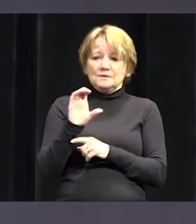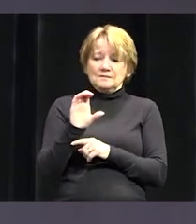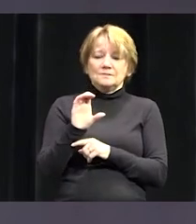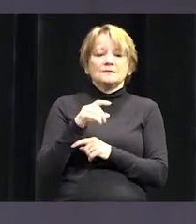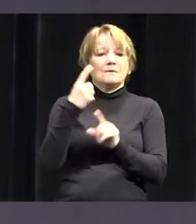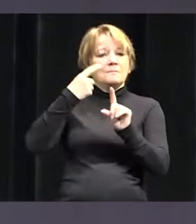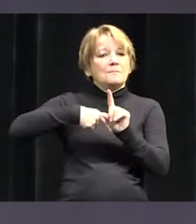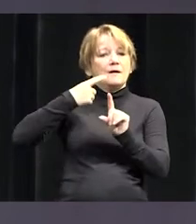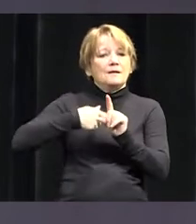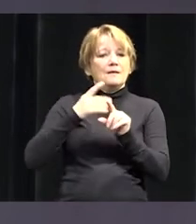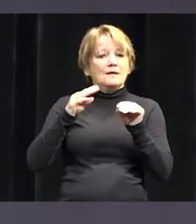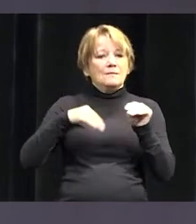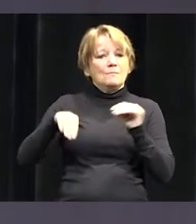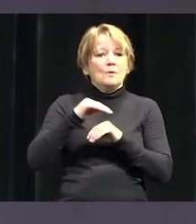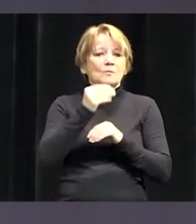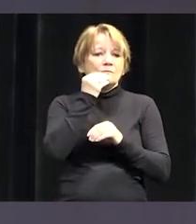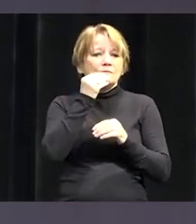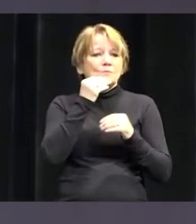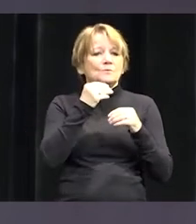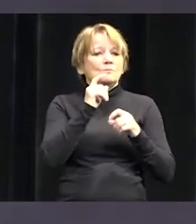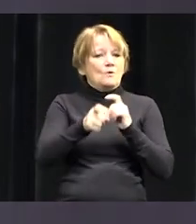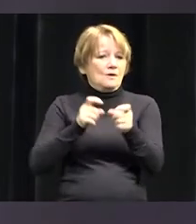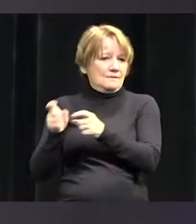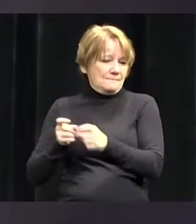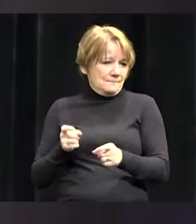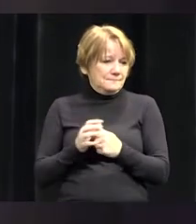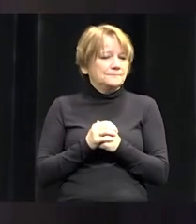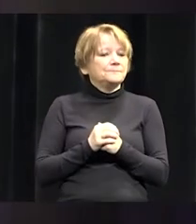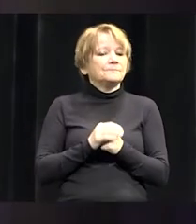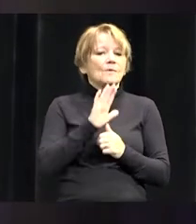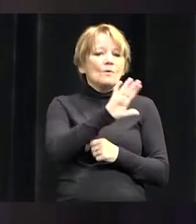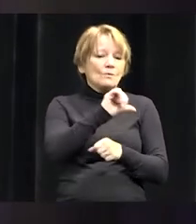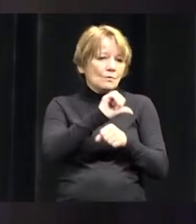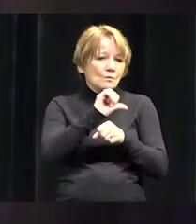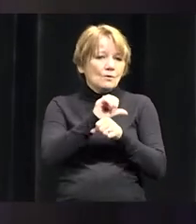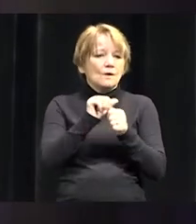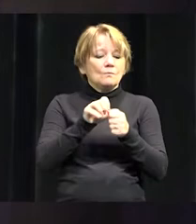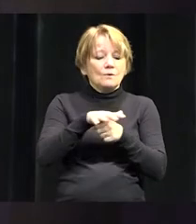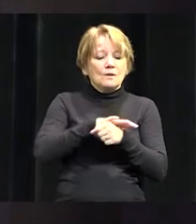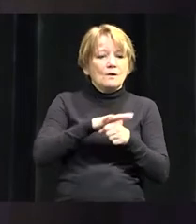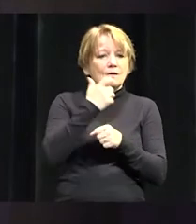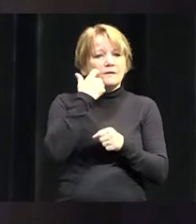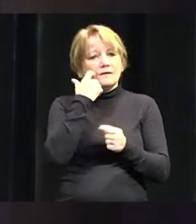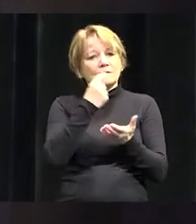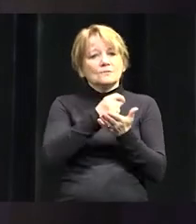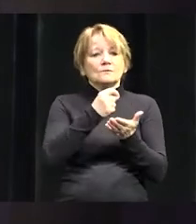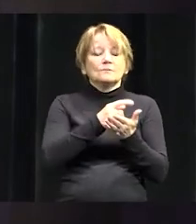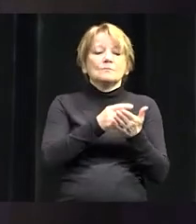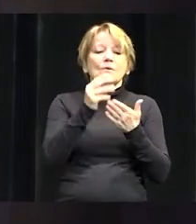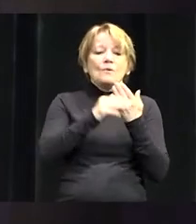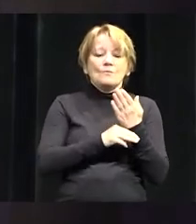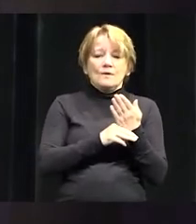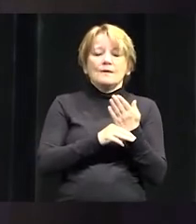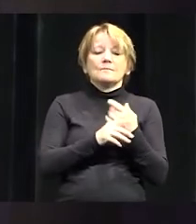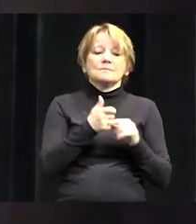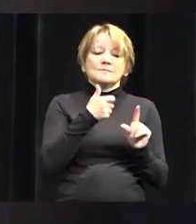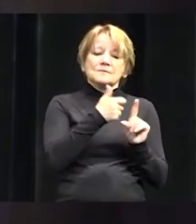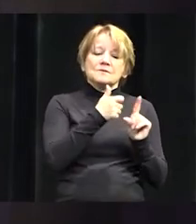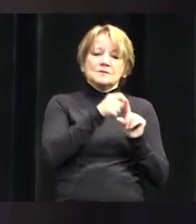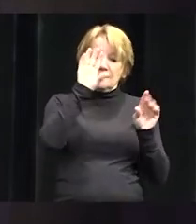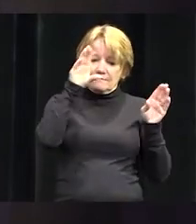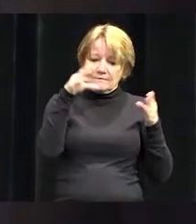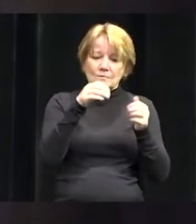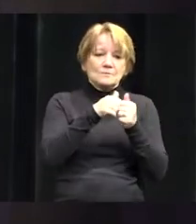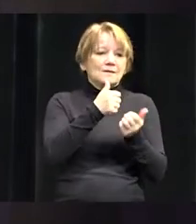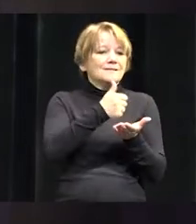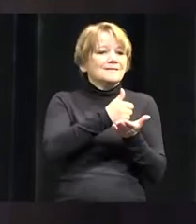bristol's monthly mobile food market through her work with local addiction treatment programs katie is